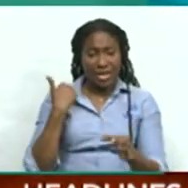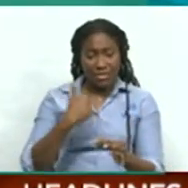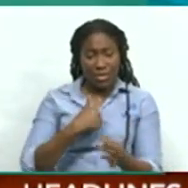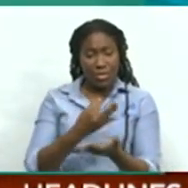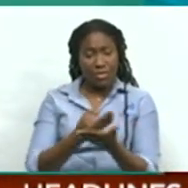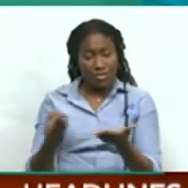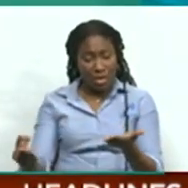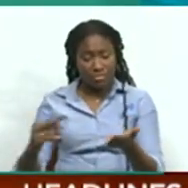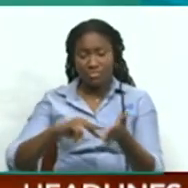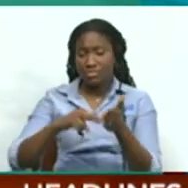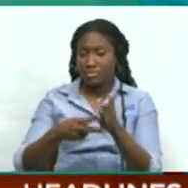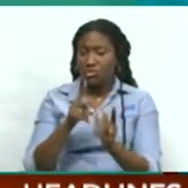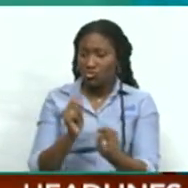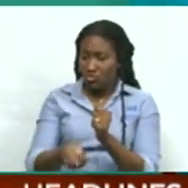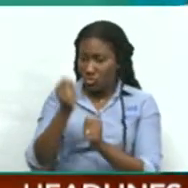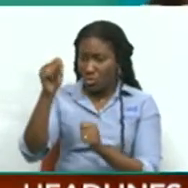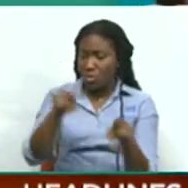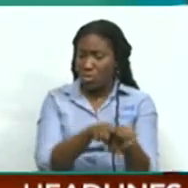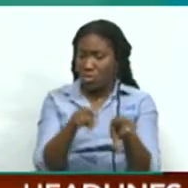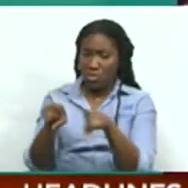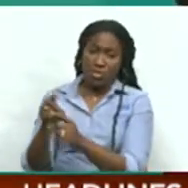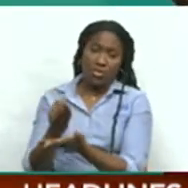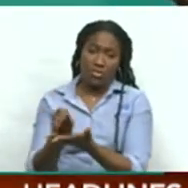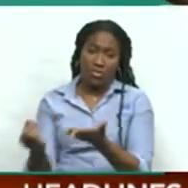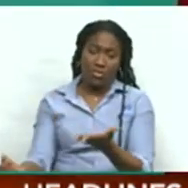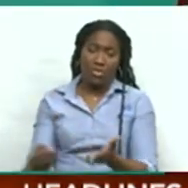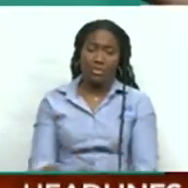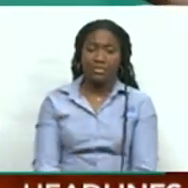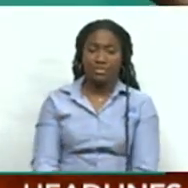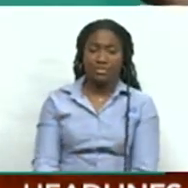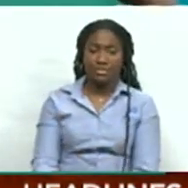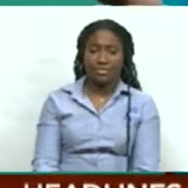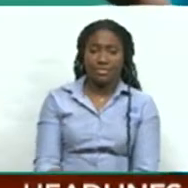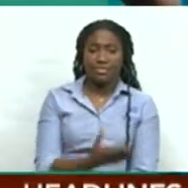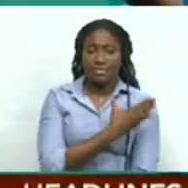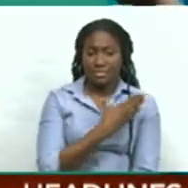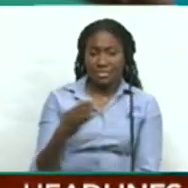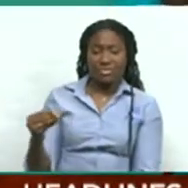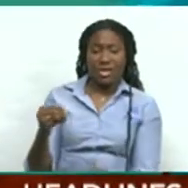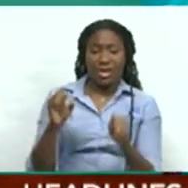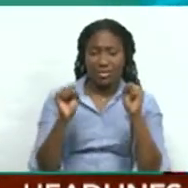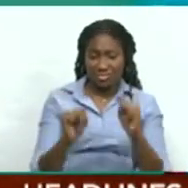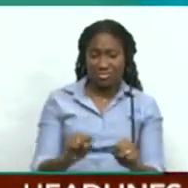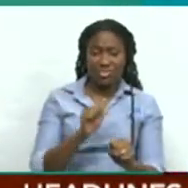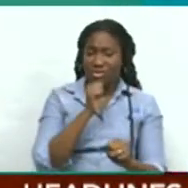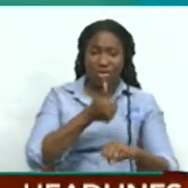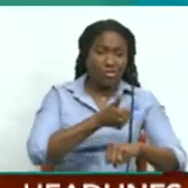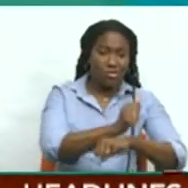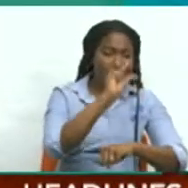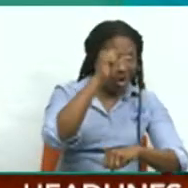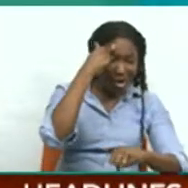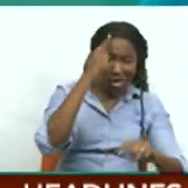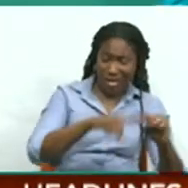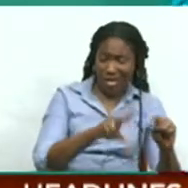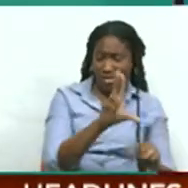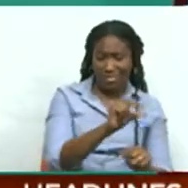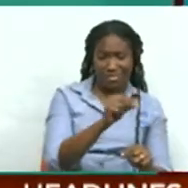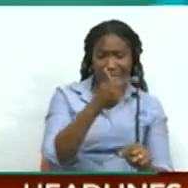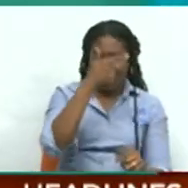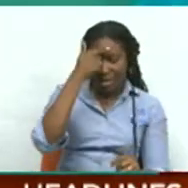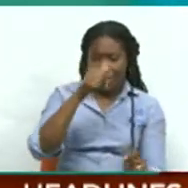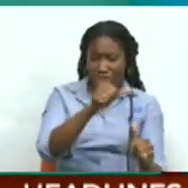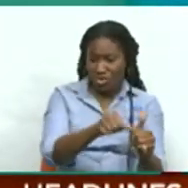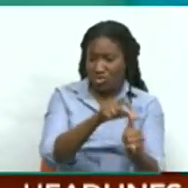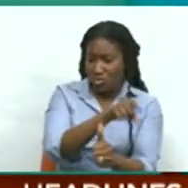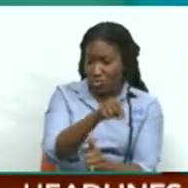going to fail. And it's the problem, it's not politicians and the politics, you know. Because at the end of the day, we are all